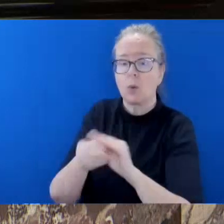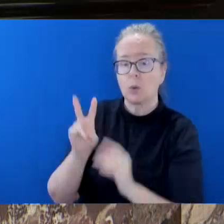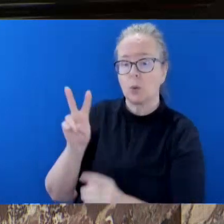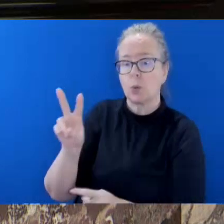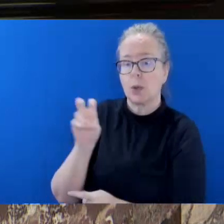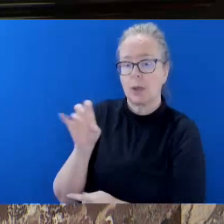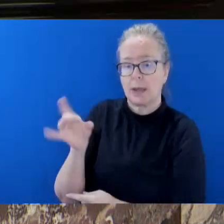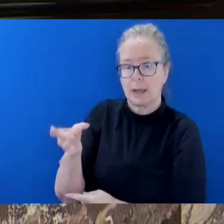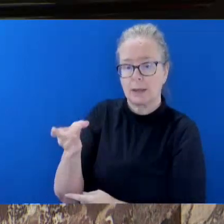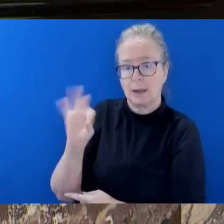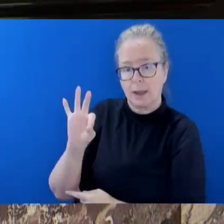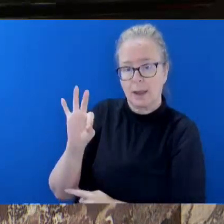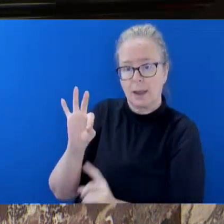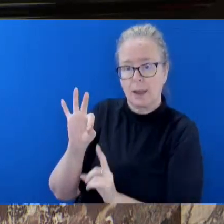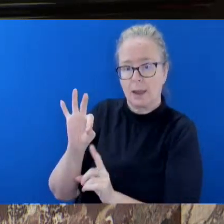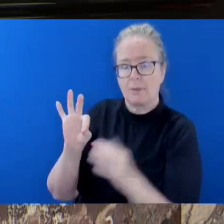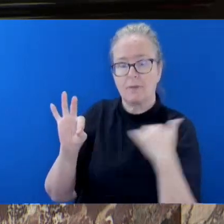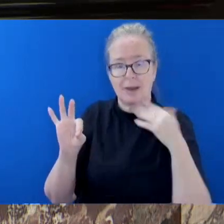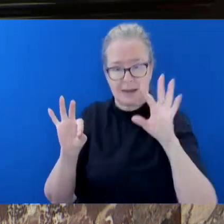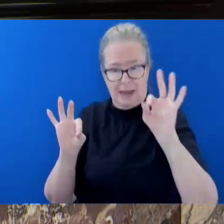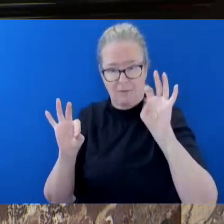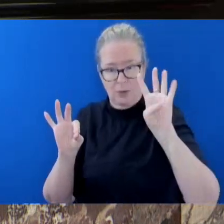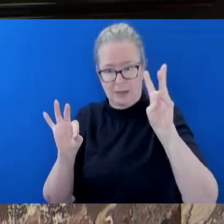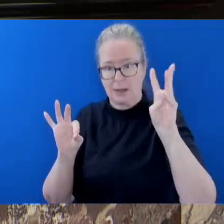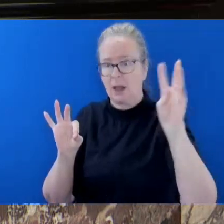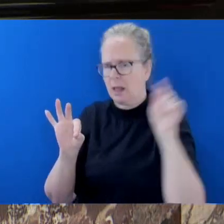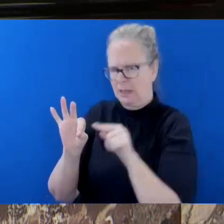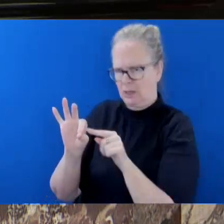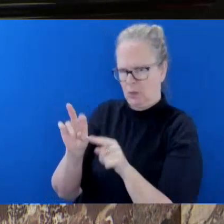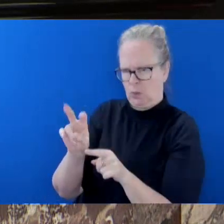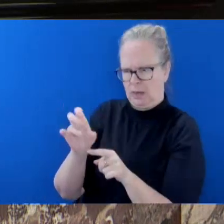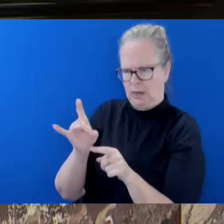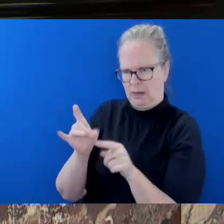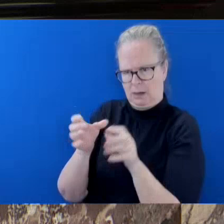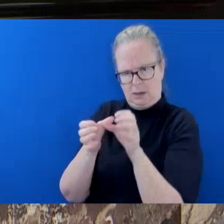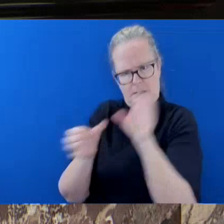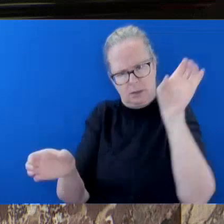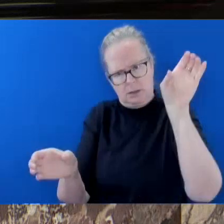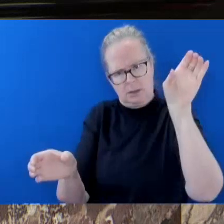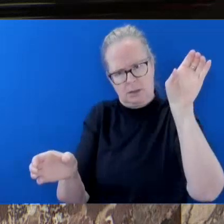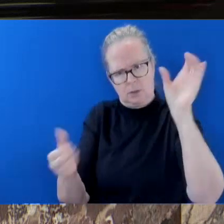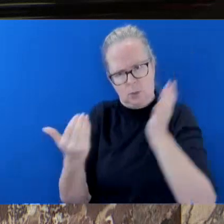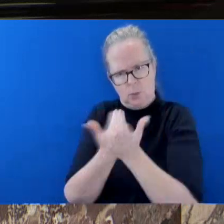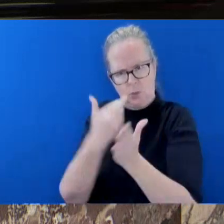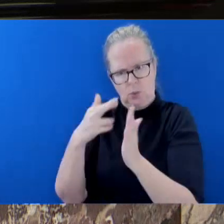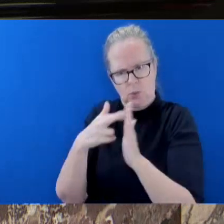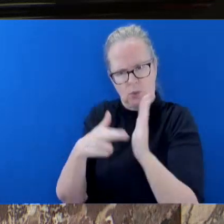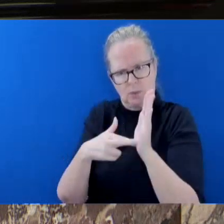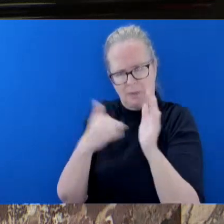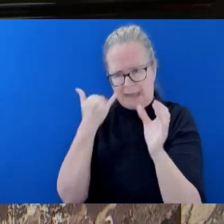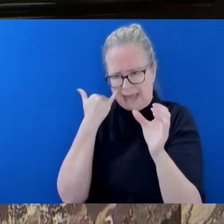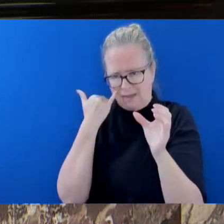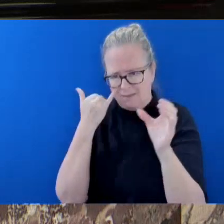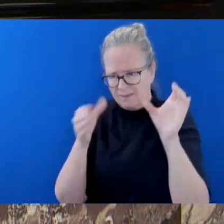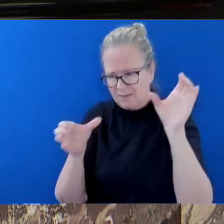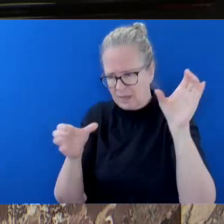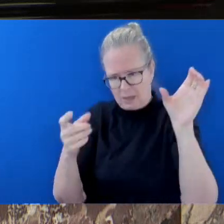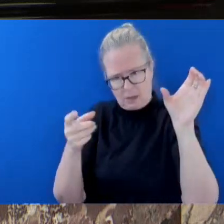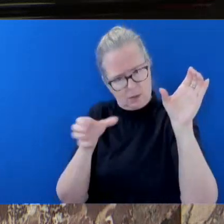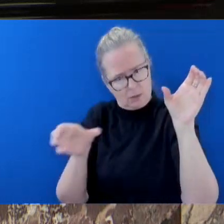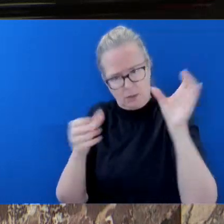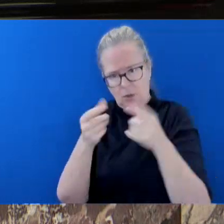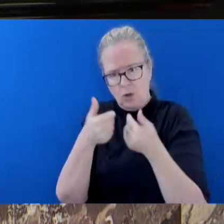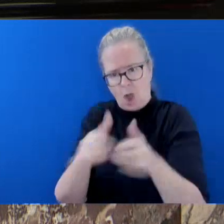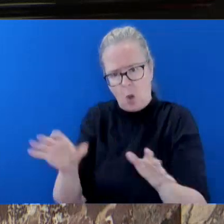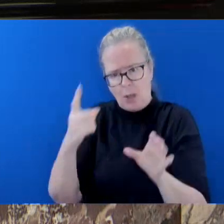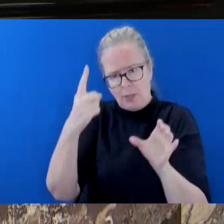by these new rules. To the Minister of Tourism, Arts, Culture and Sports, if we lose a third of our hotel accommodation going into summer this year in a tourism-dependent